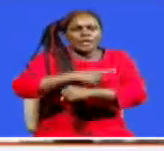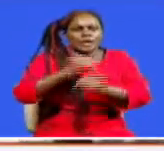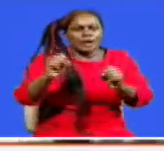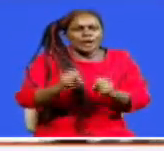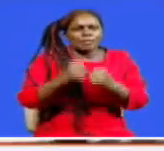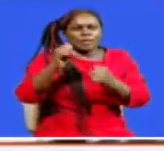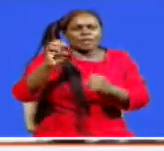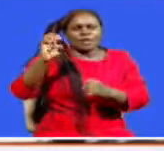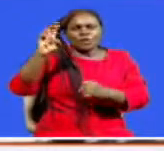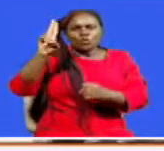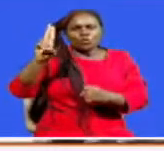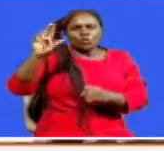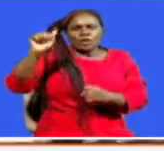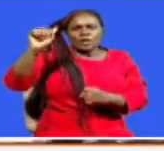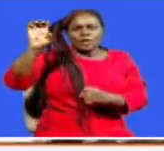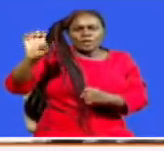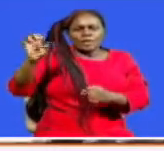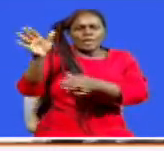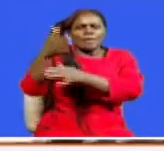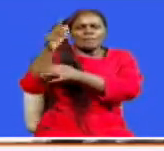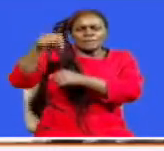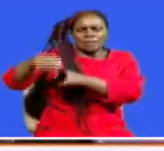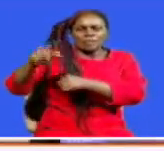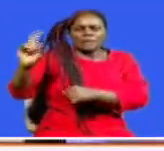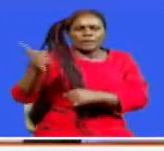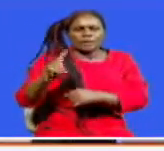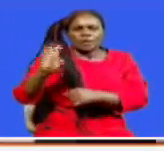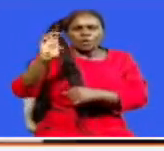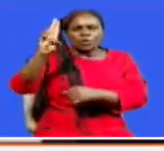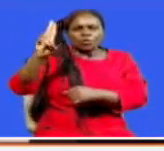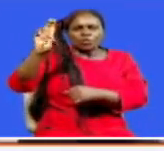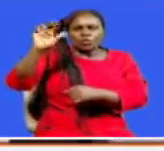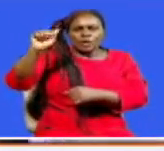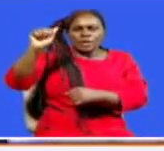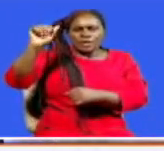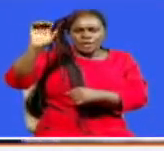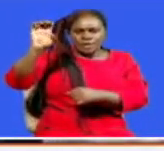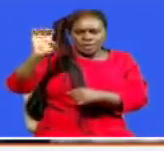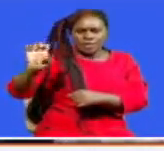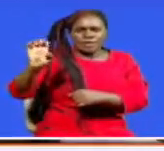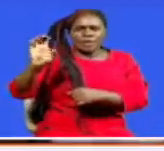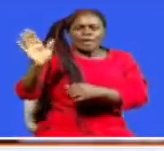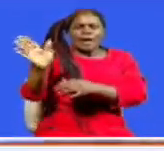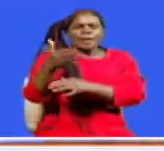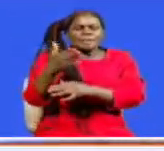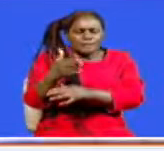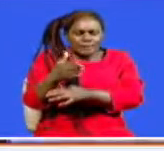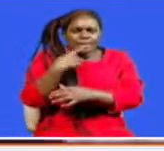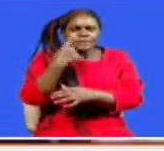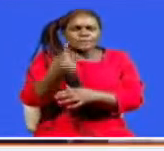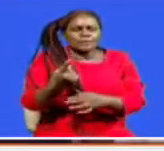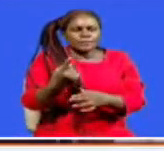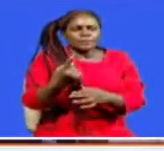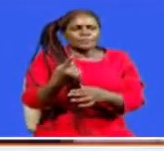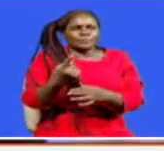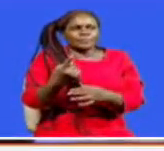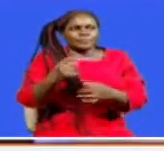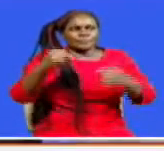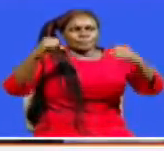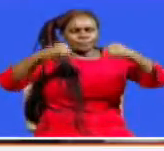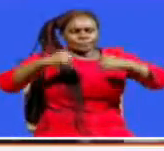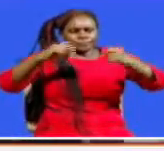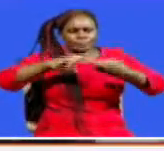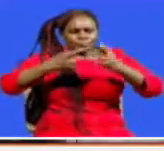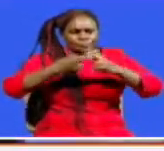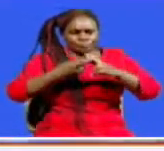the UAE's embassy here in Nairobi, the UAE ambassador to Kenya, Salim Al-Nabi, said the bilateral